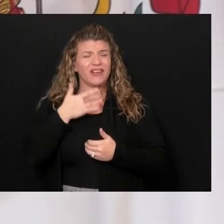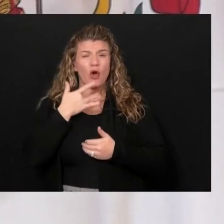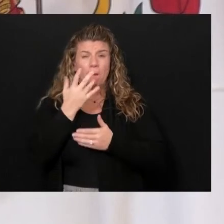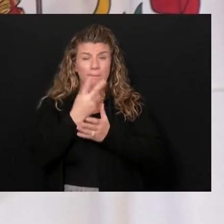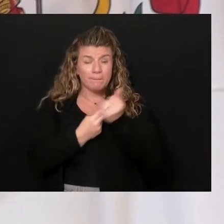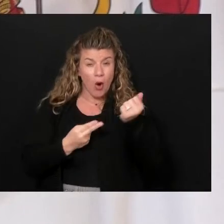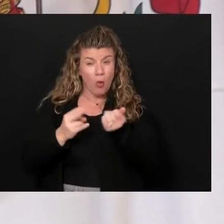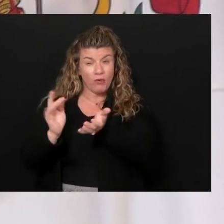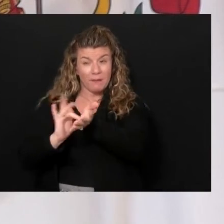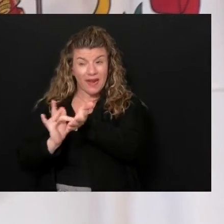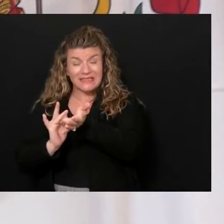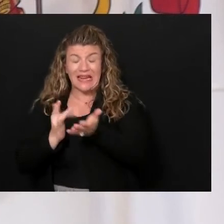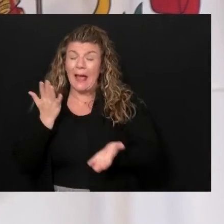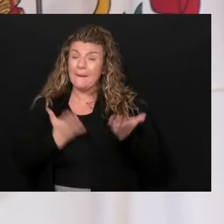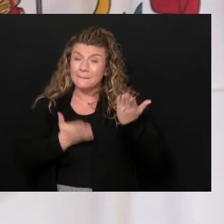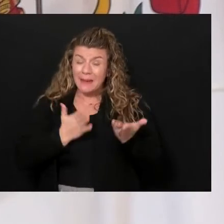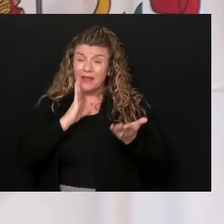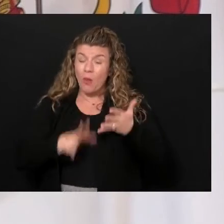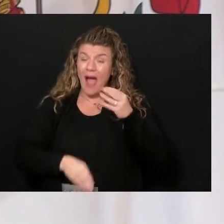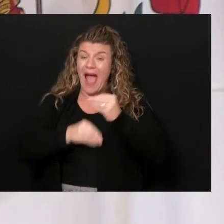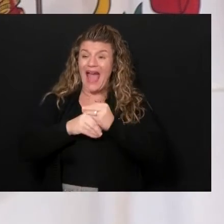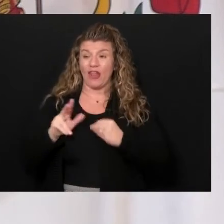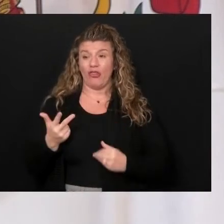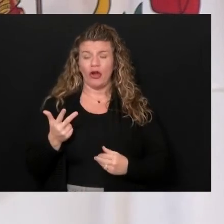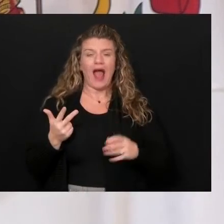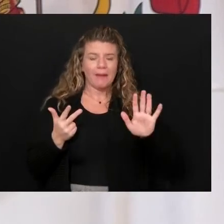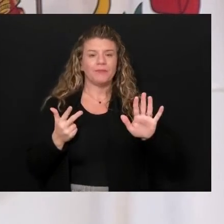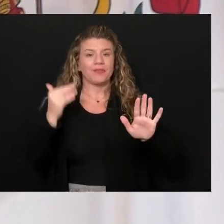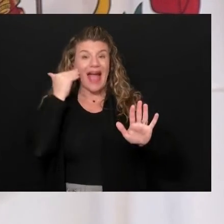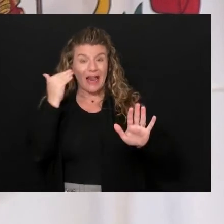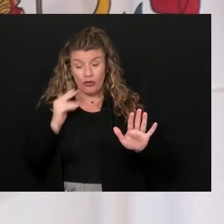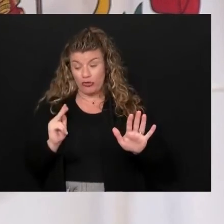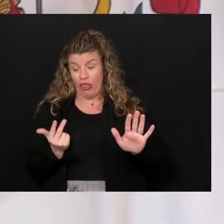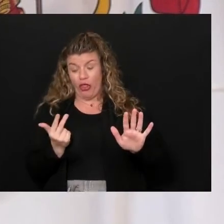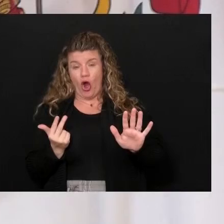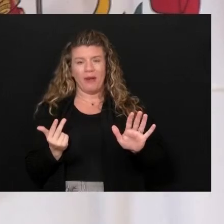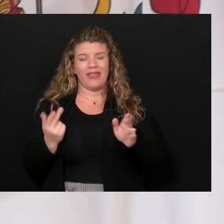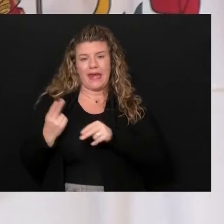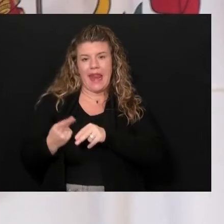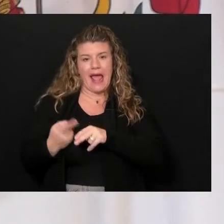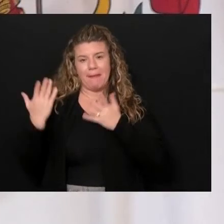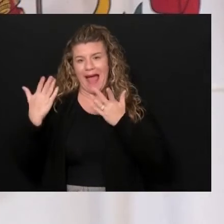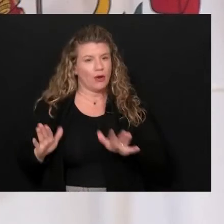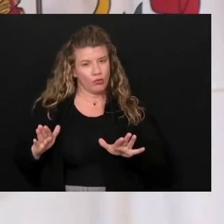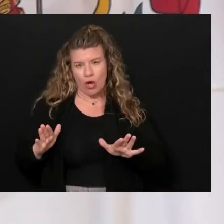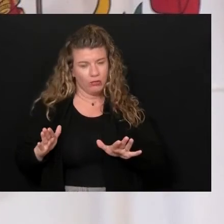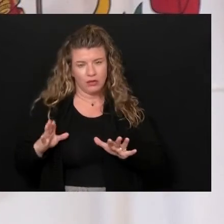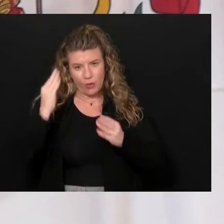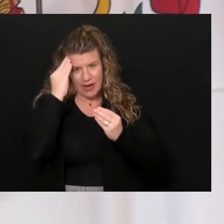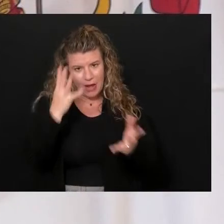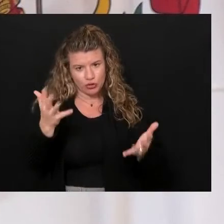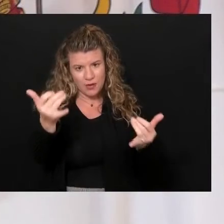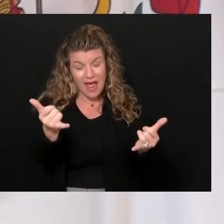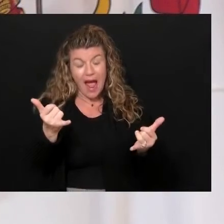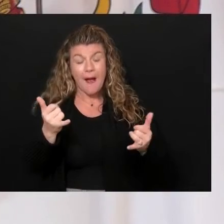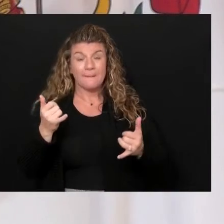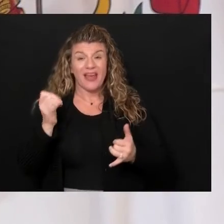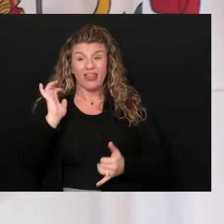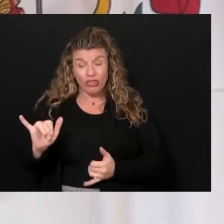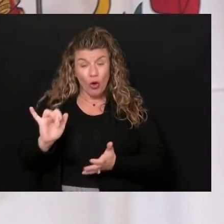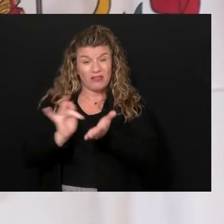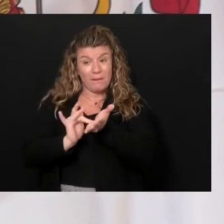there's a third one, and I'm not going. I know there's a third one, but I can't recall the name. But between all that,